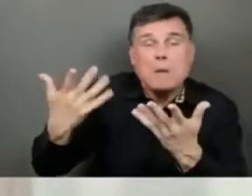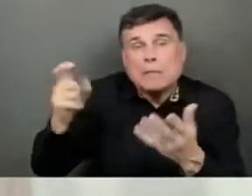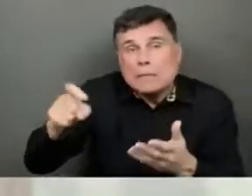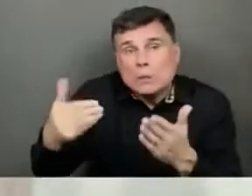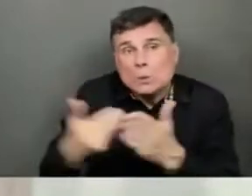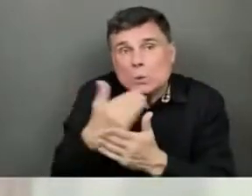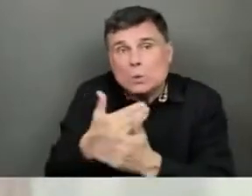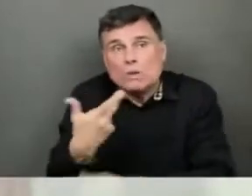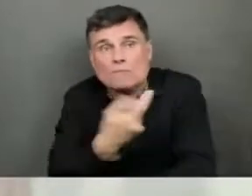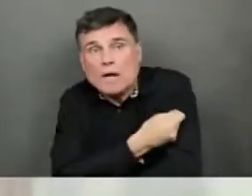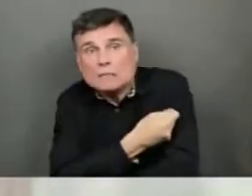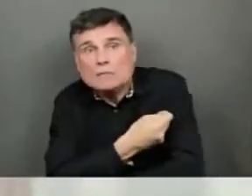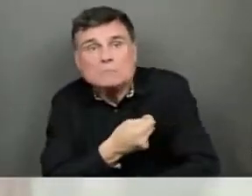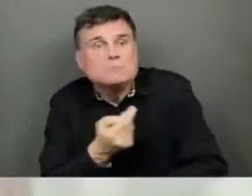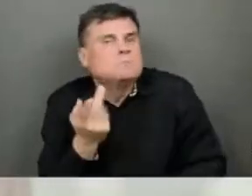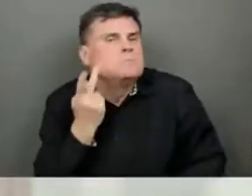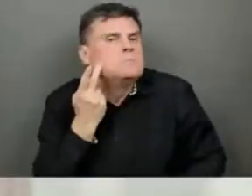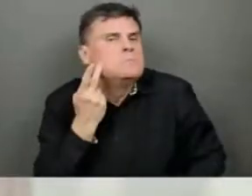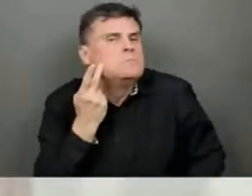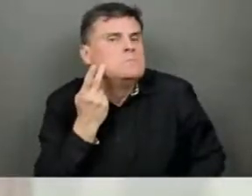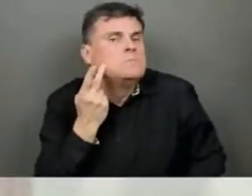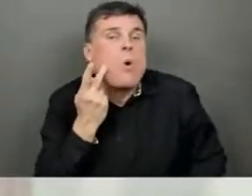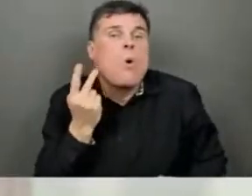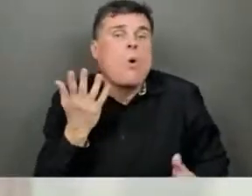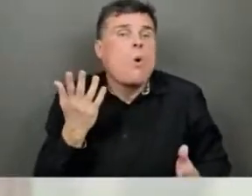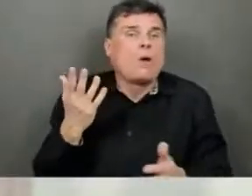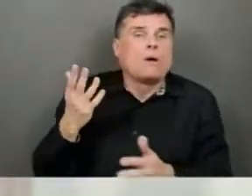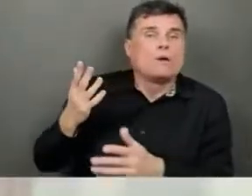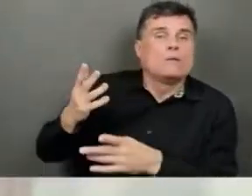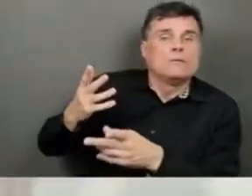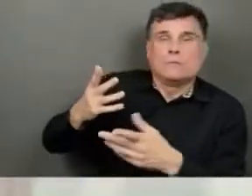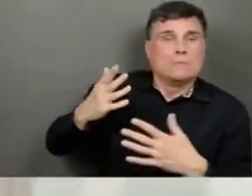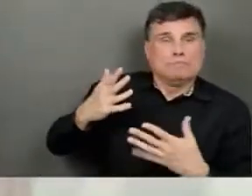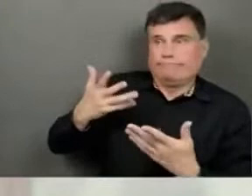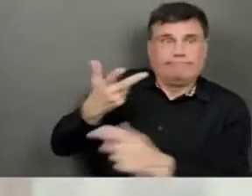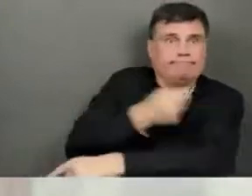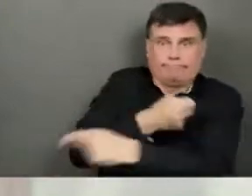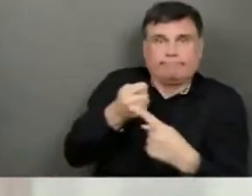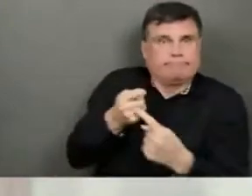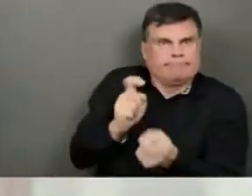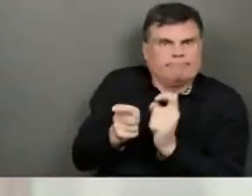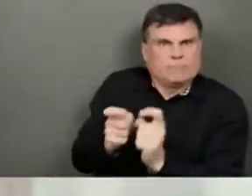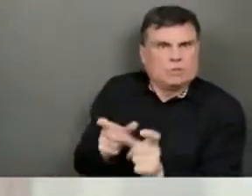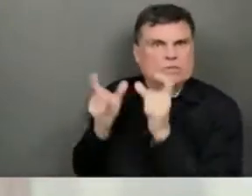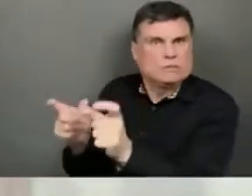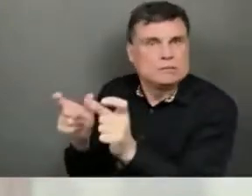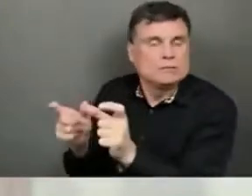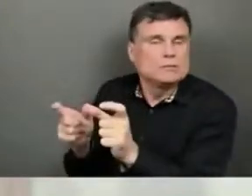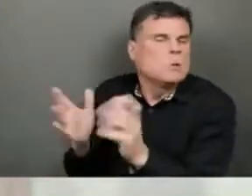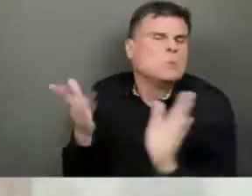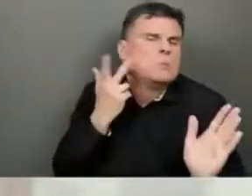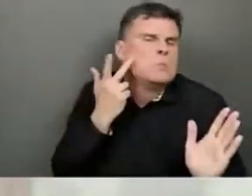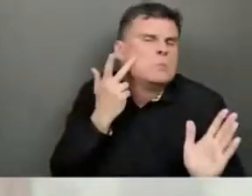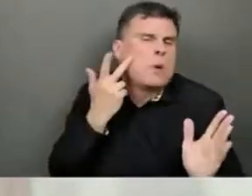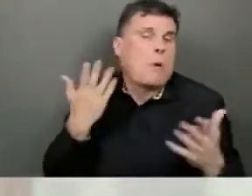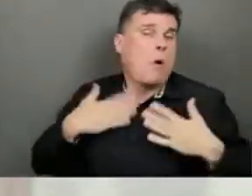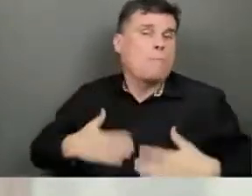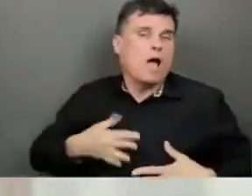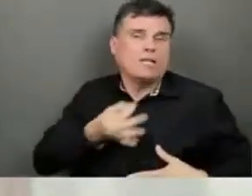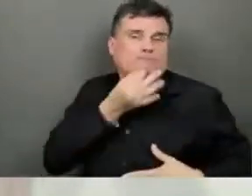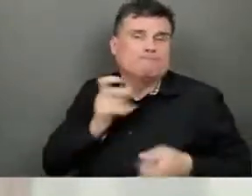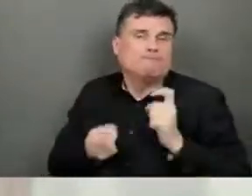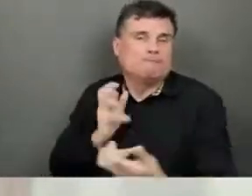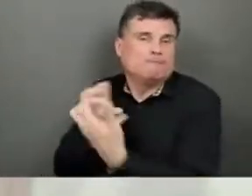in the virus that we're likely to see over the next few months. And I hope we'll have vaccines that maybe have influenza and